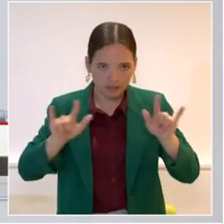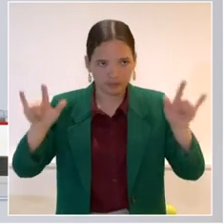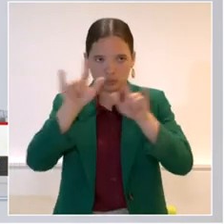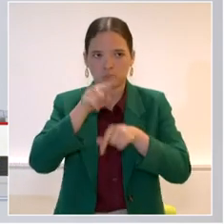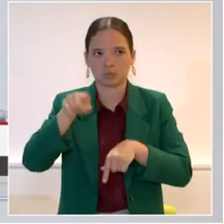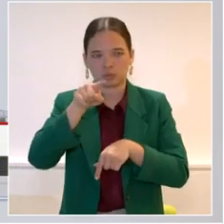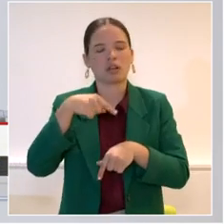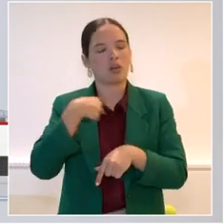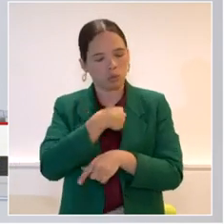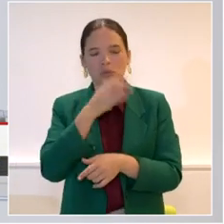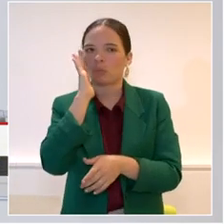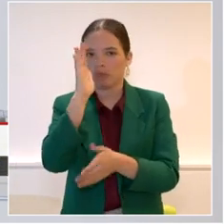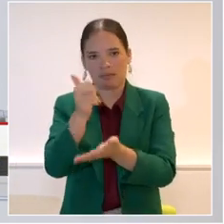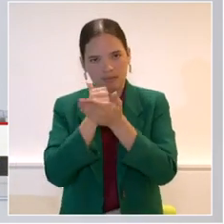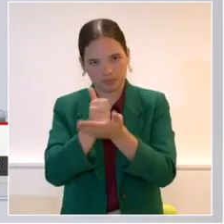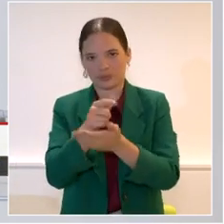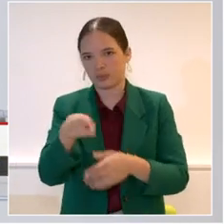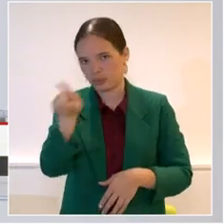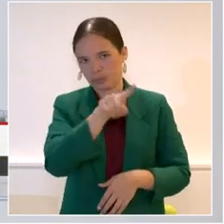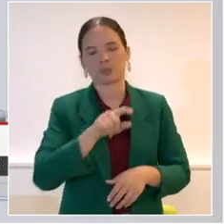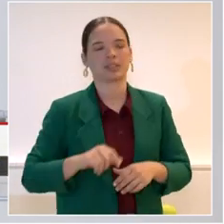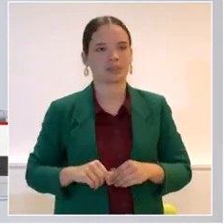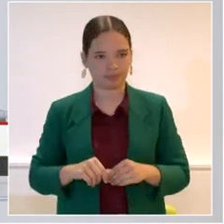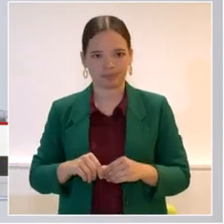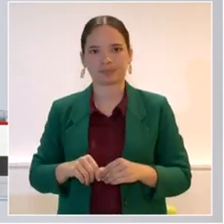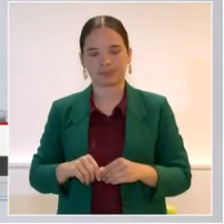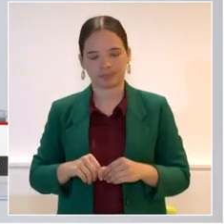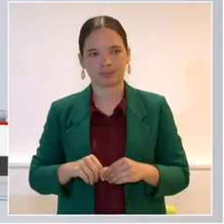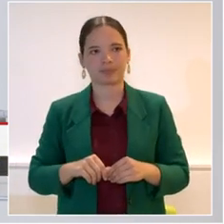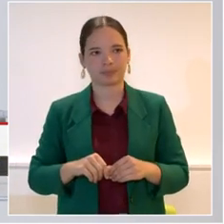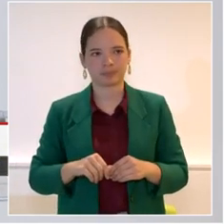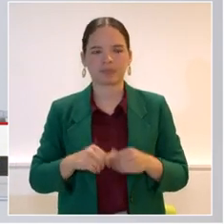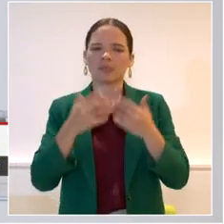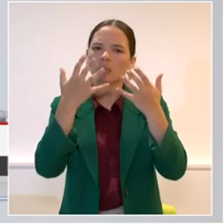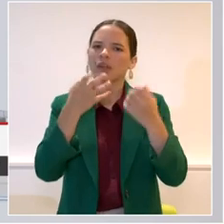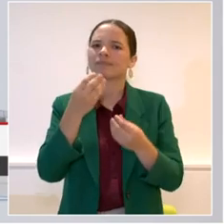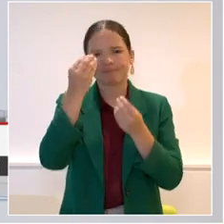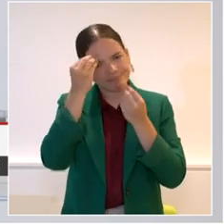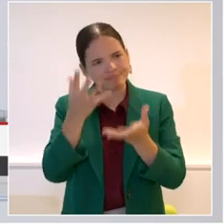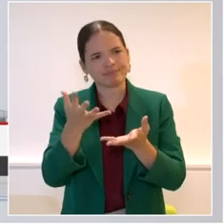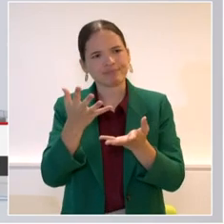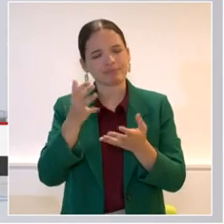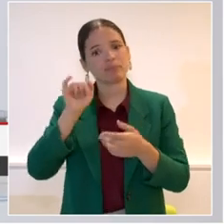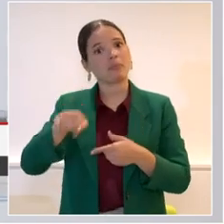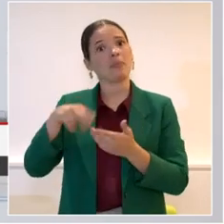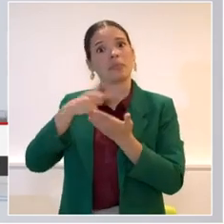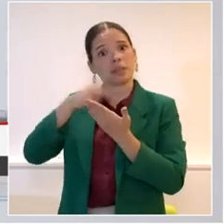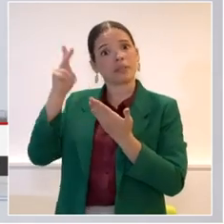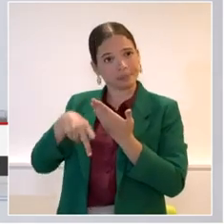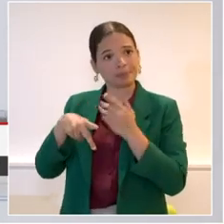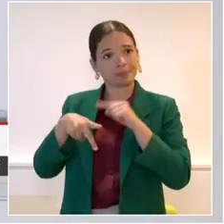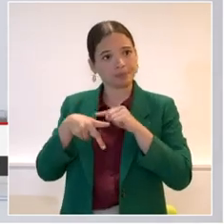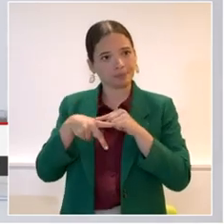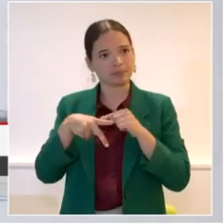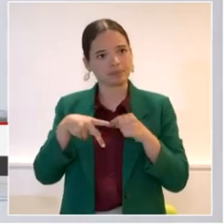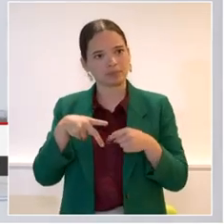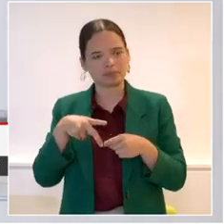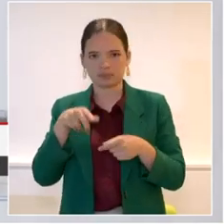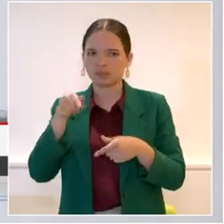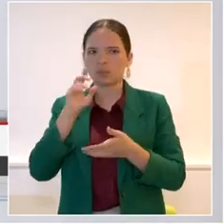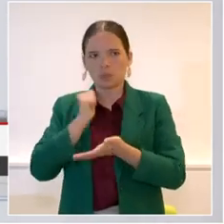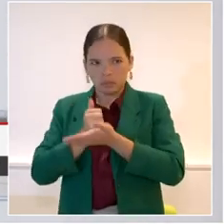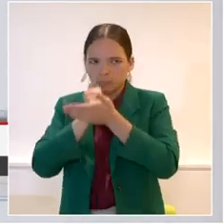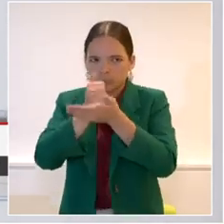on your feet. I want to say that this program is going to really help a number of Ward 4